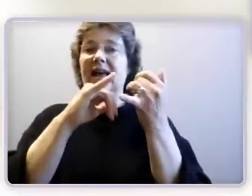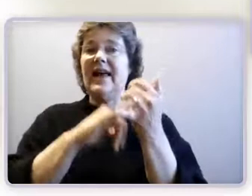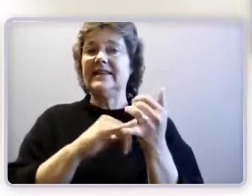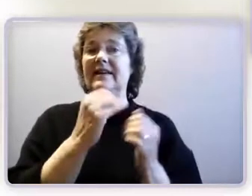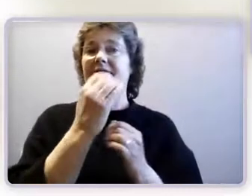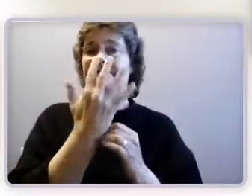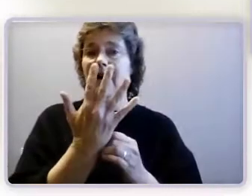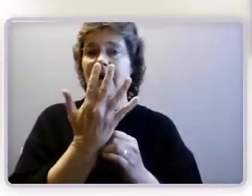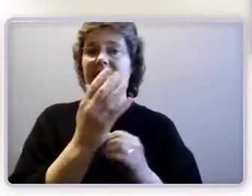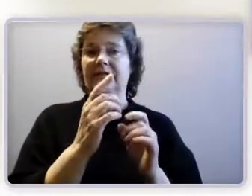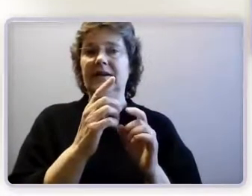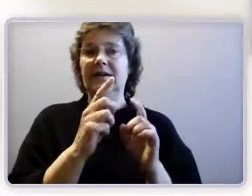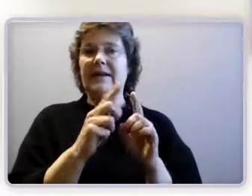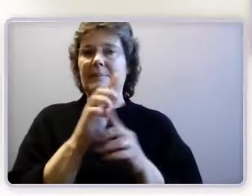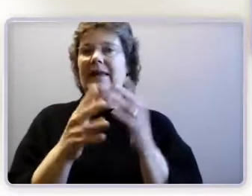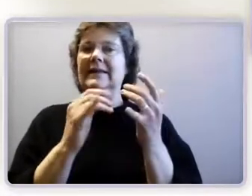means some